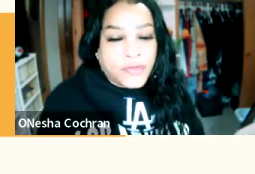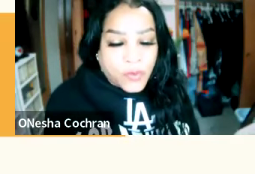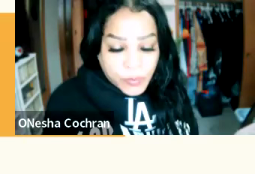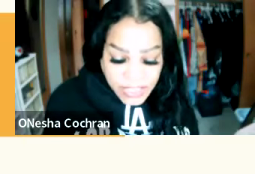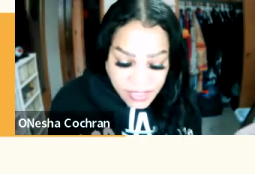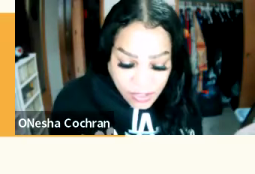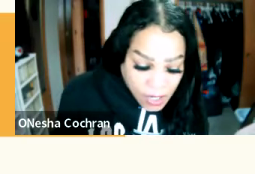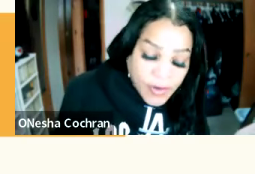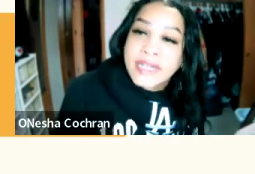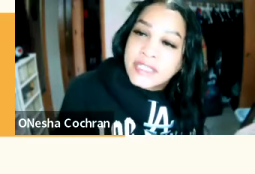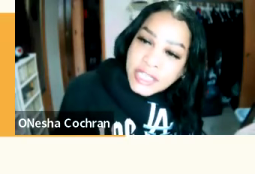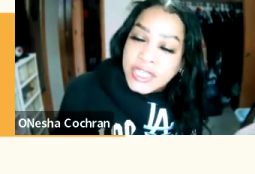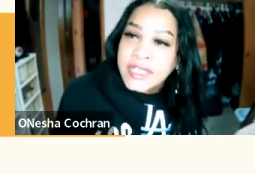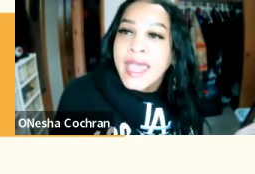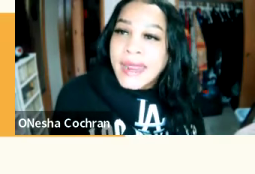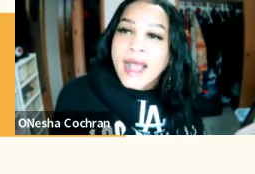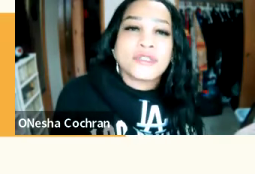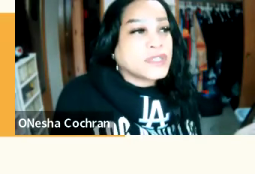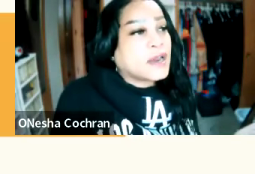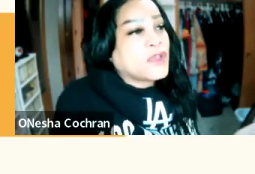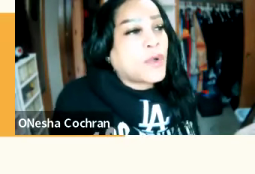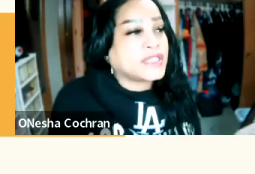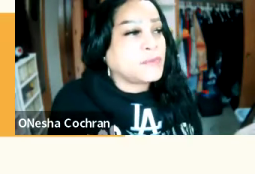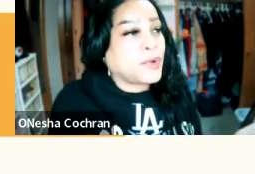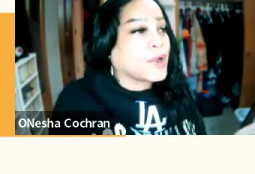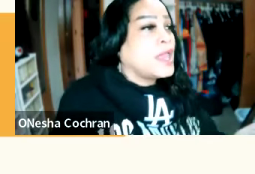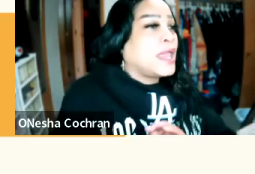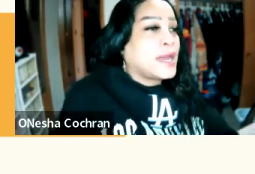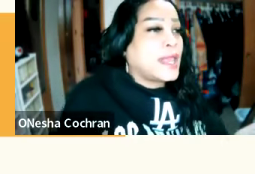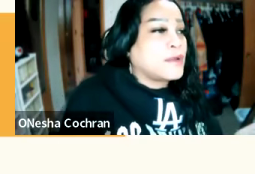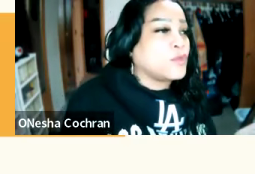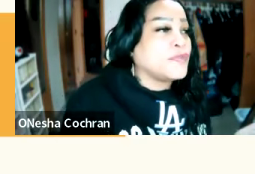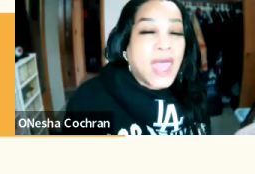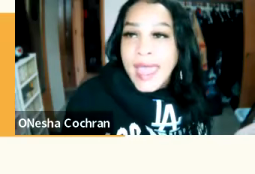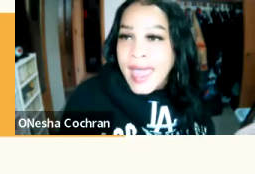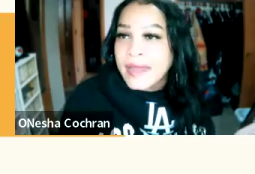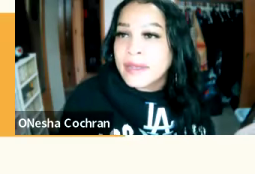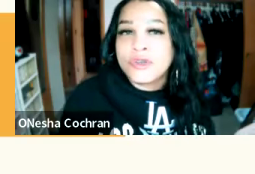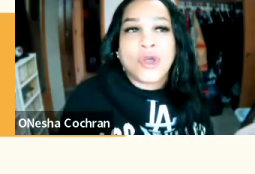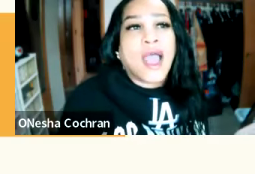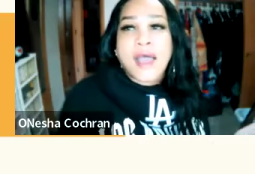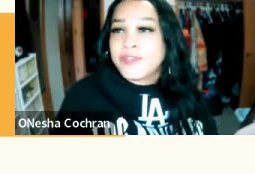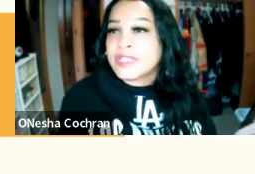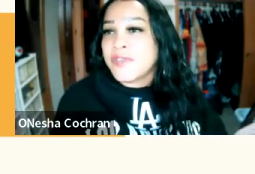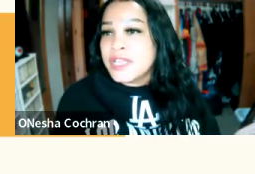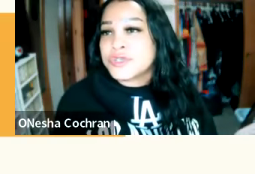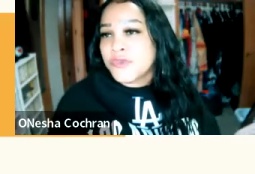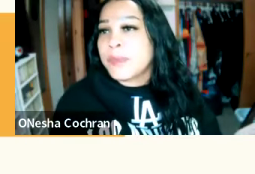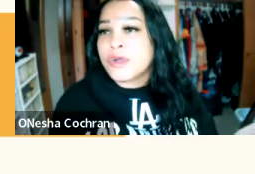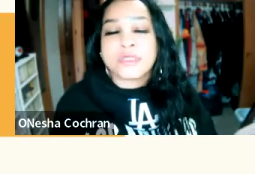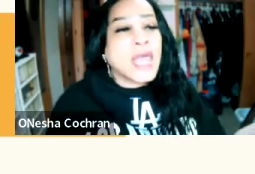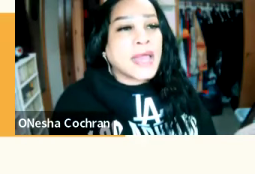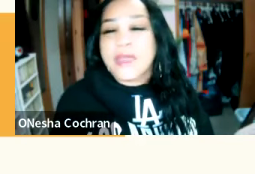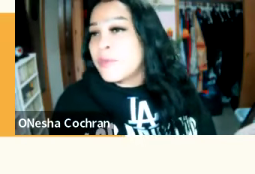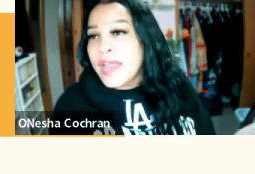paperwork for when we did the grant extensions, and I also sat on the OAC board. And when I had a conflict of interest